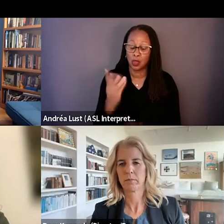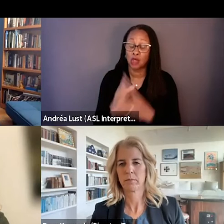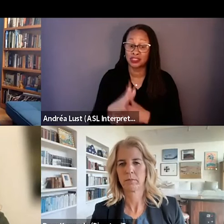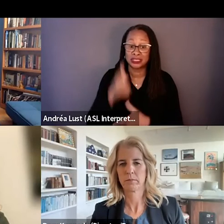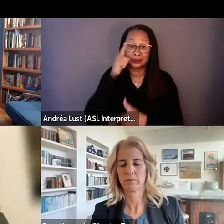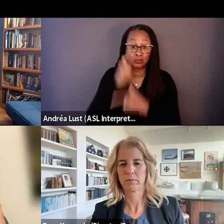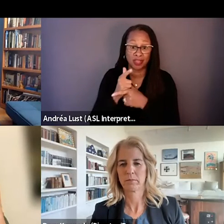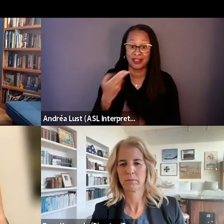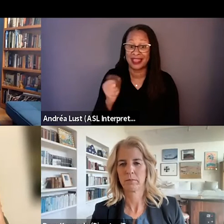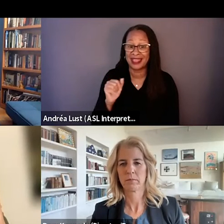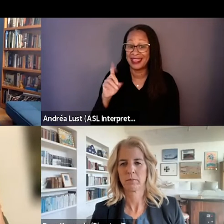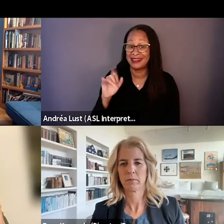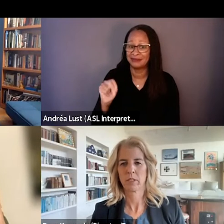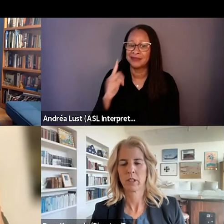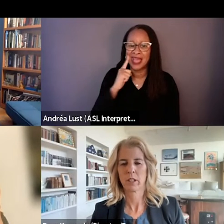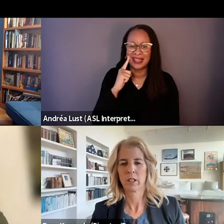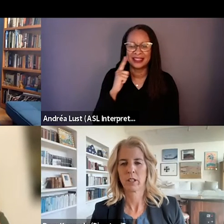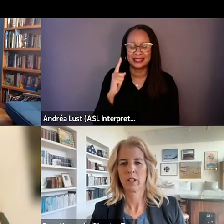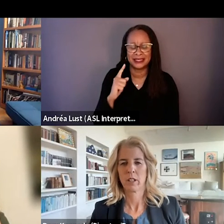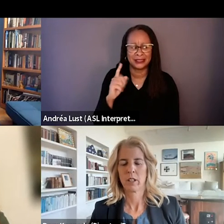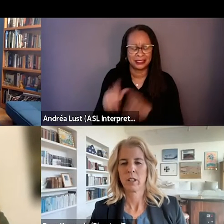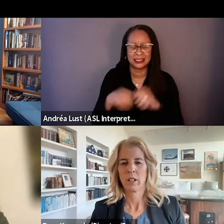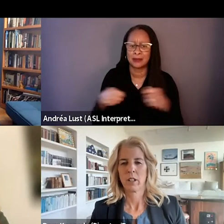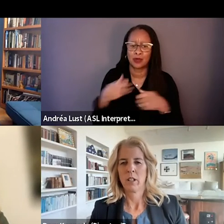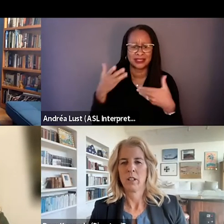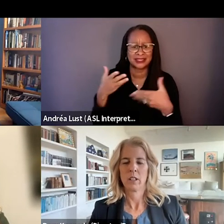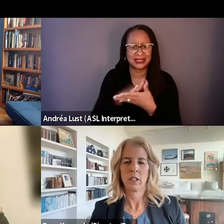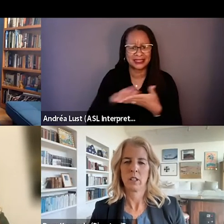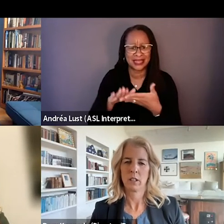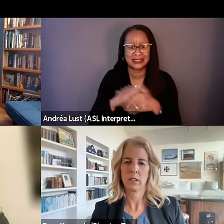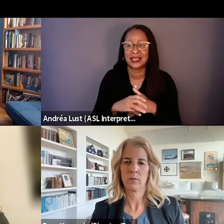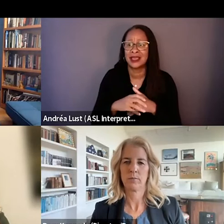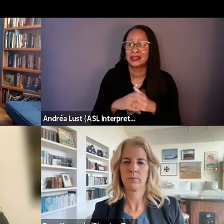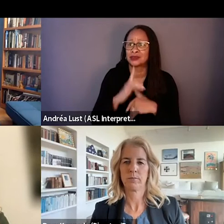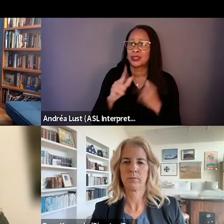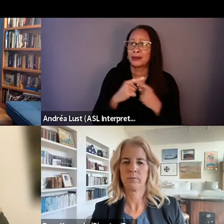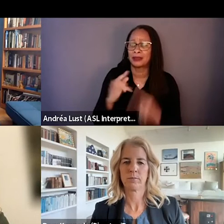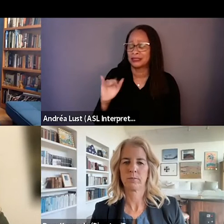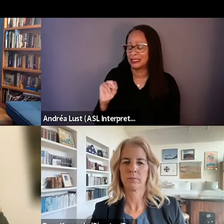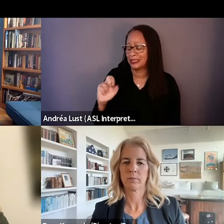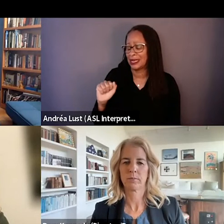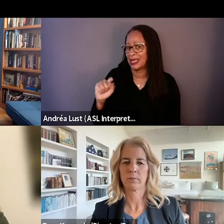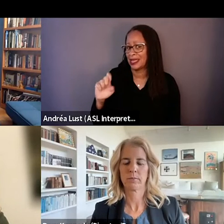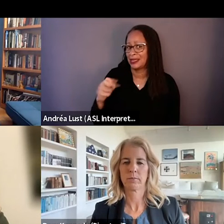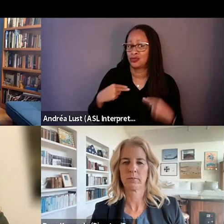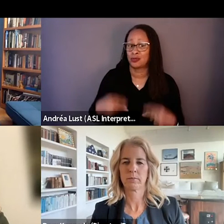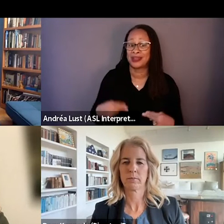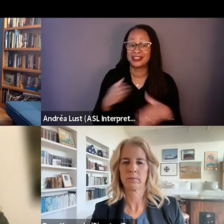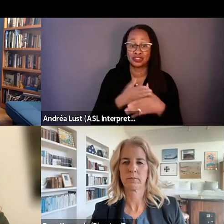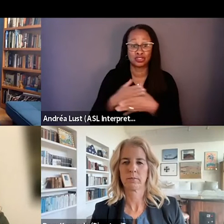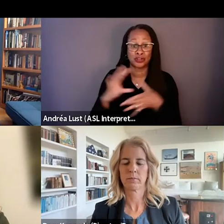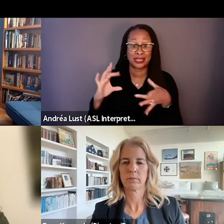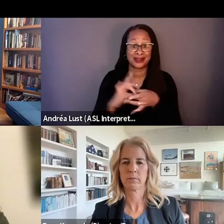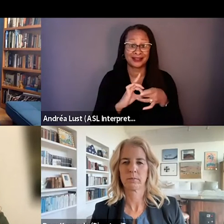brings it around nicely, which is, you know, sort of this innate humanity and kind of a shared connectedness that